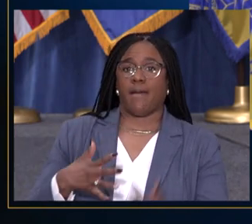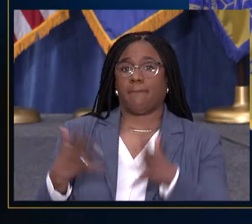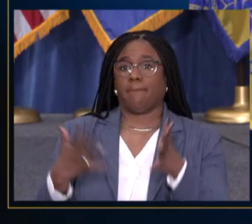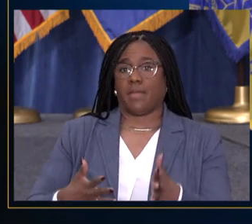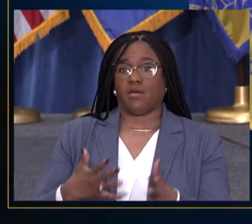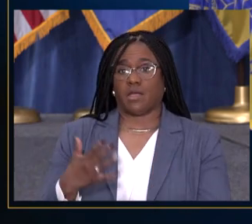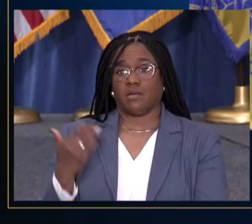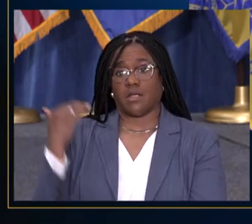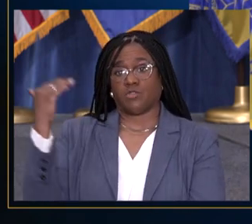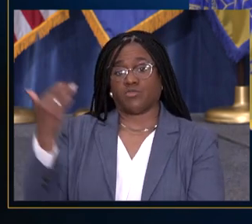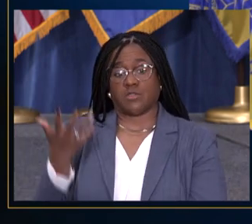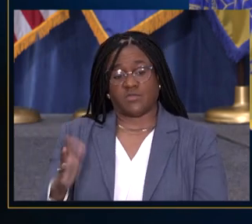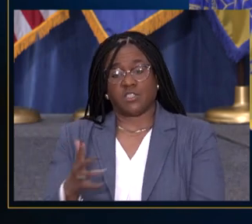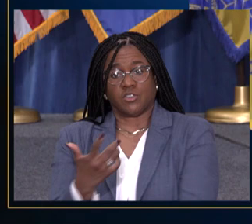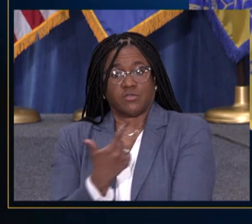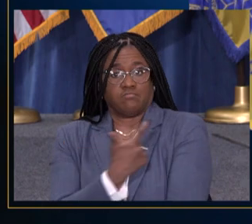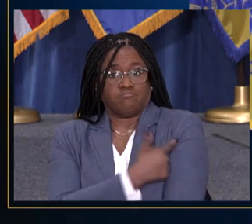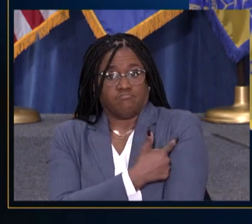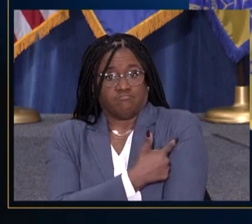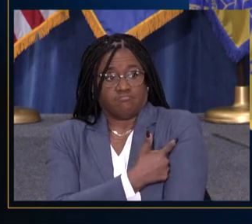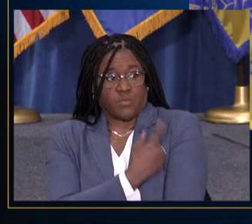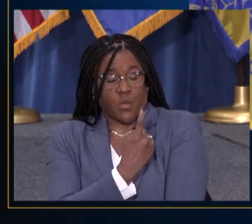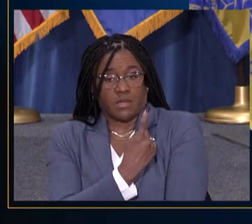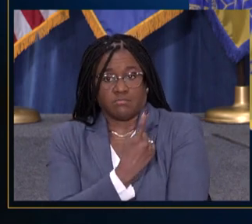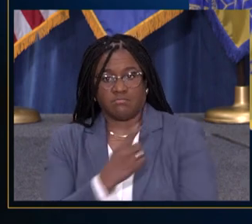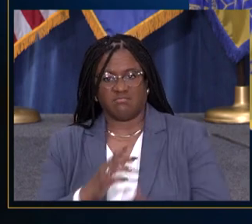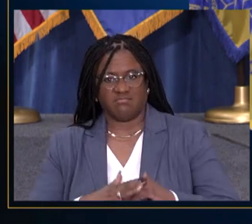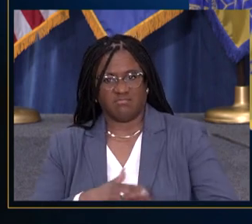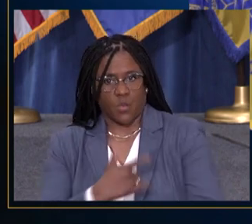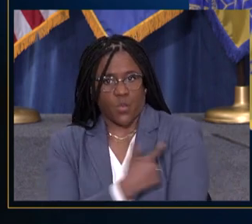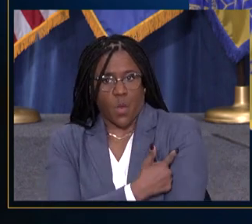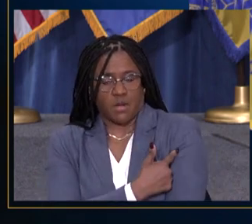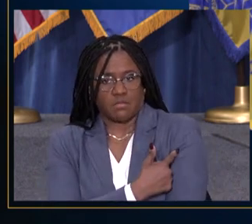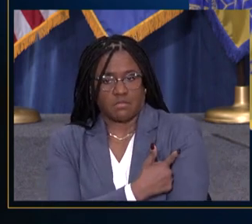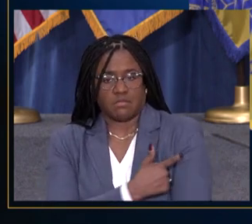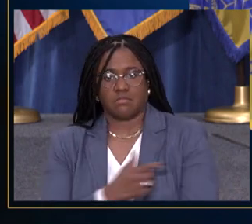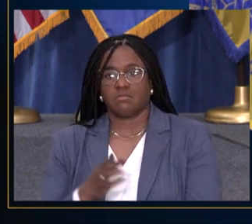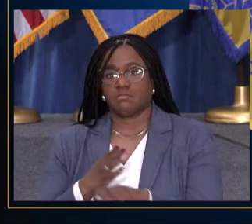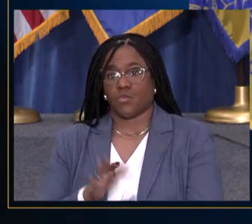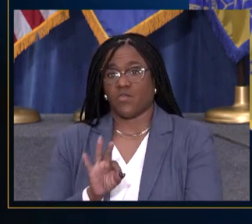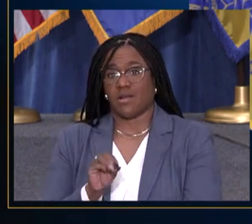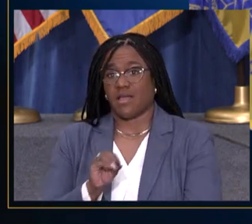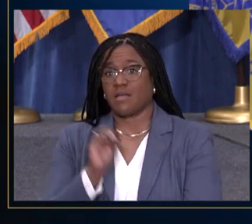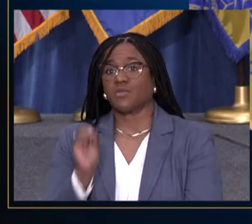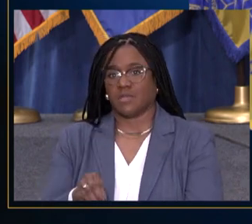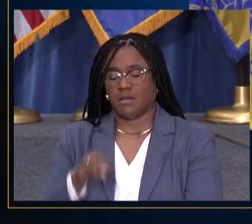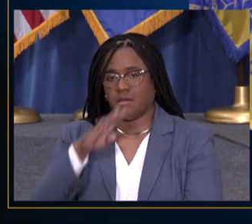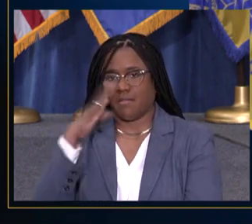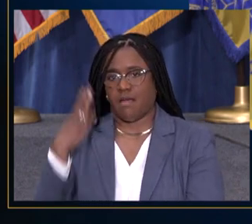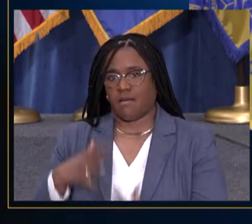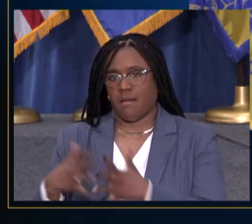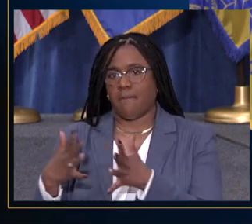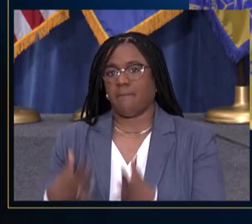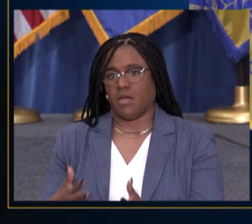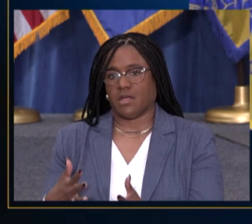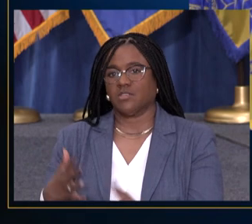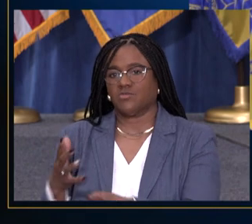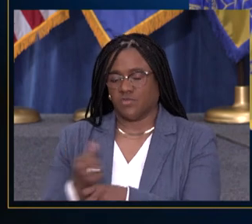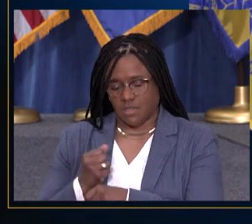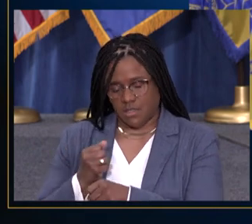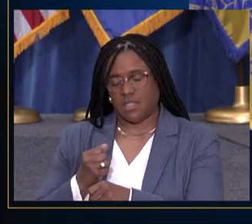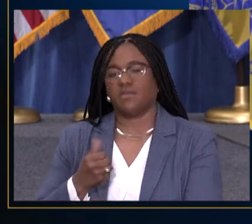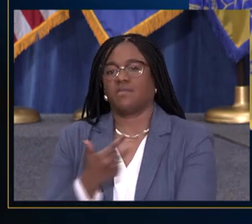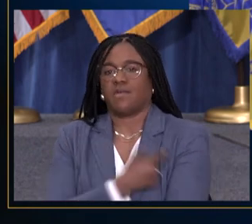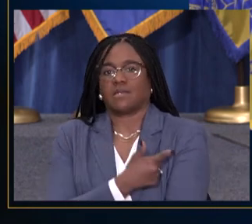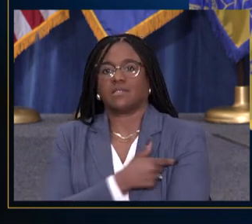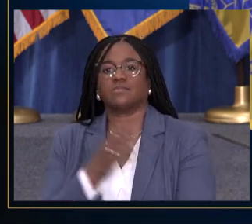adults had received at least one vaccine. More than 90% of Black American adults had received that vaccine.